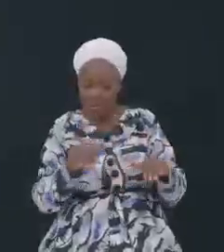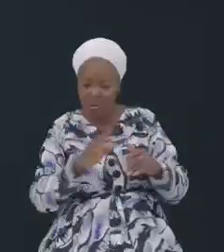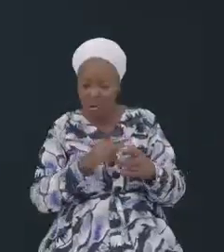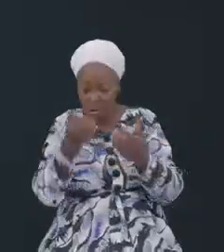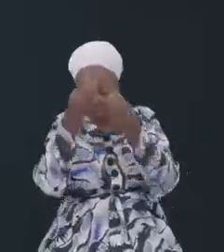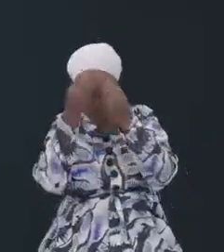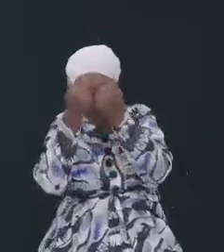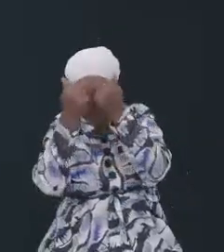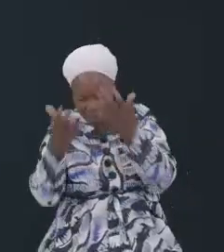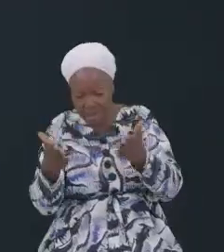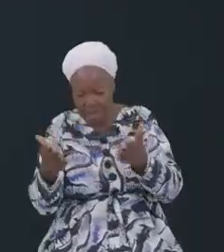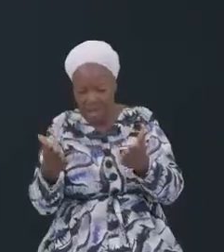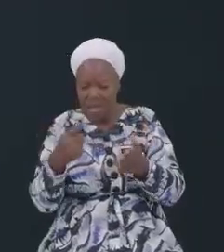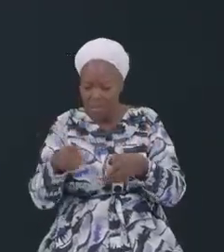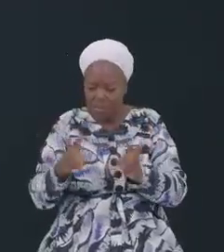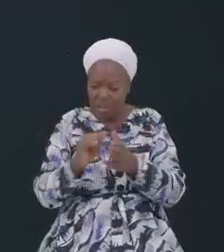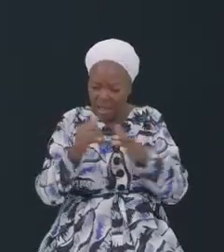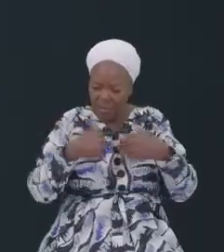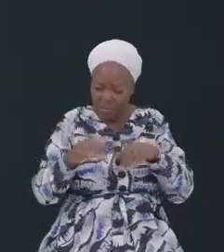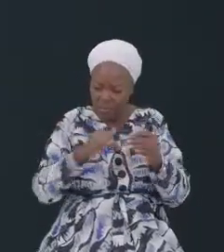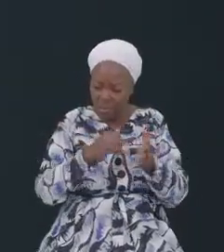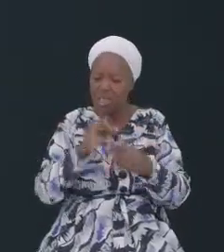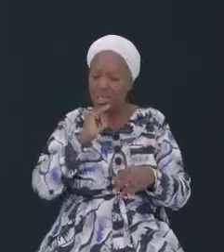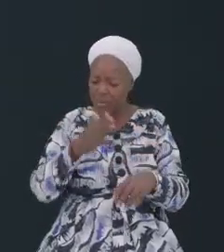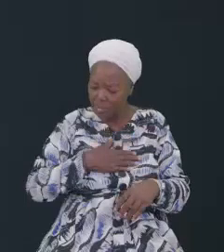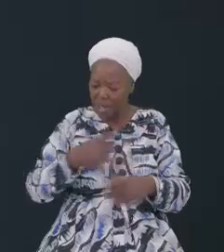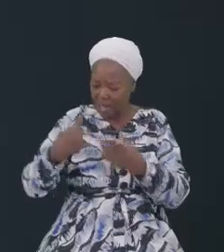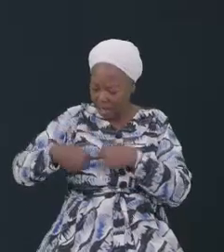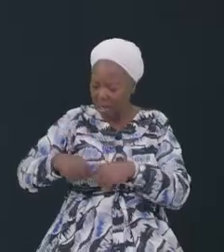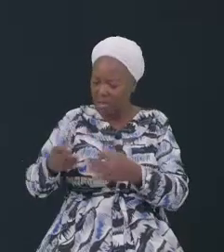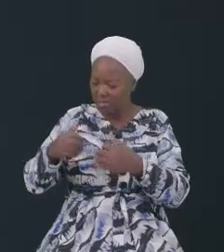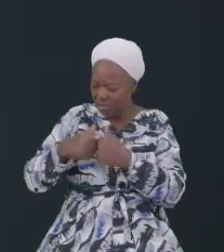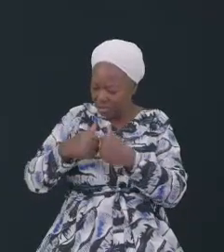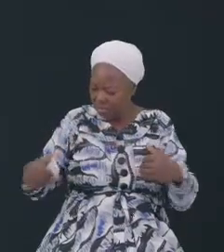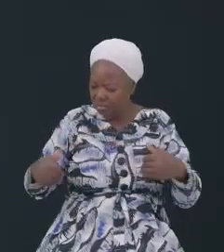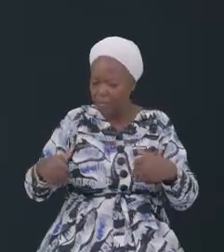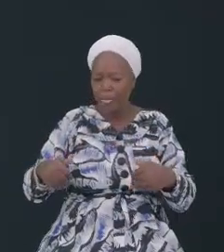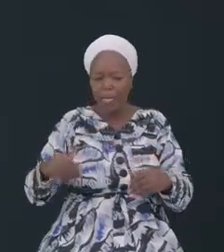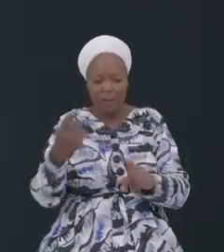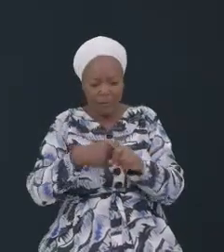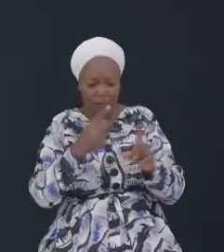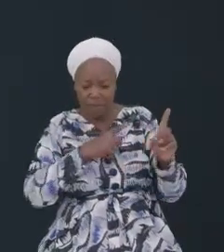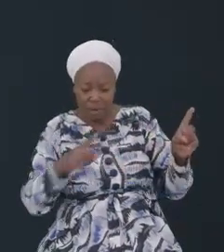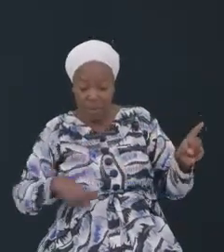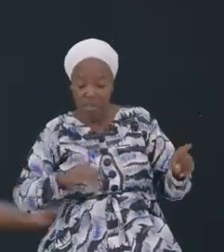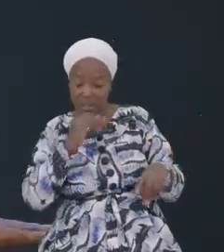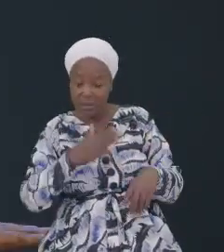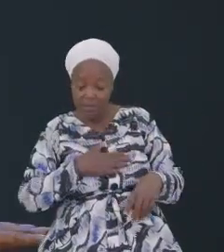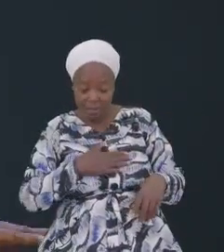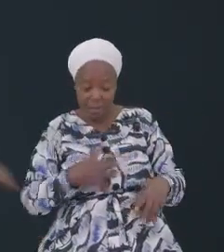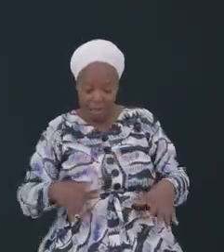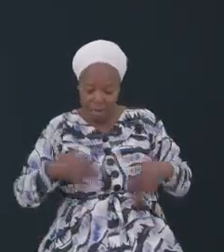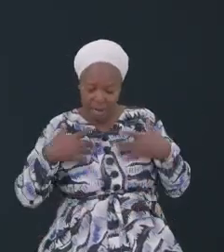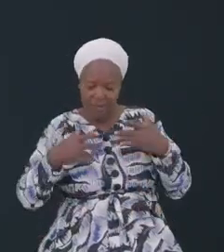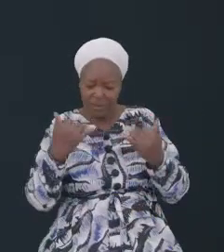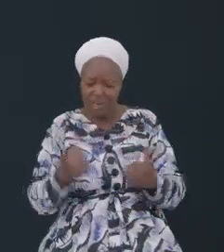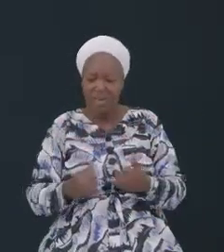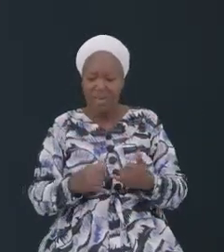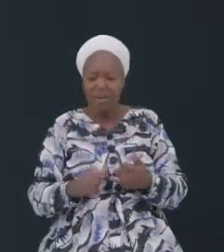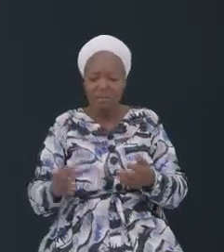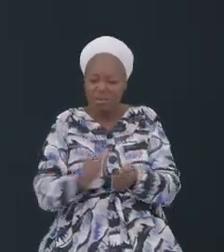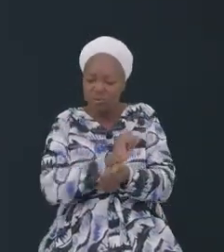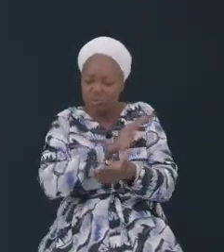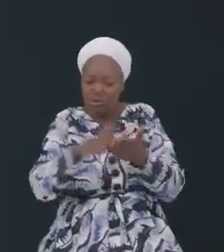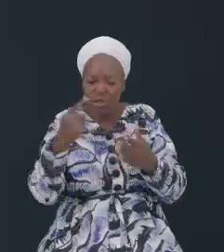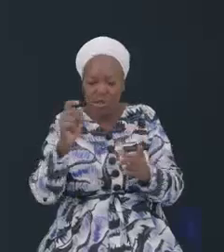out? Is my heart departed from the Lord? Is my life kind of trampling down upon